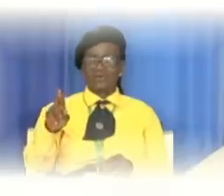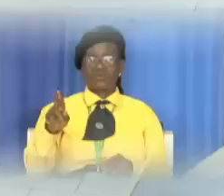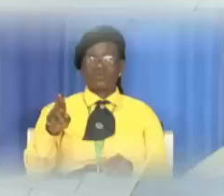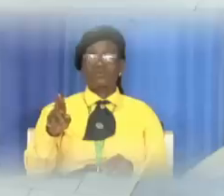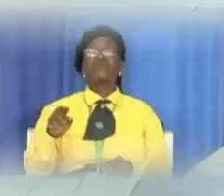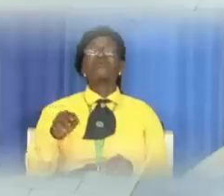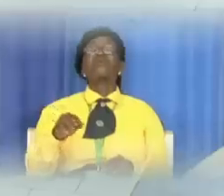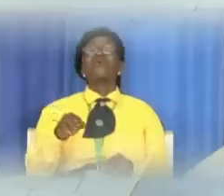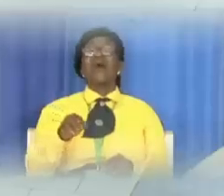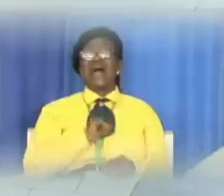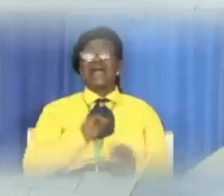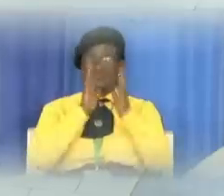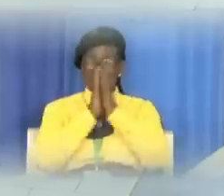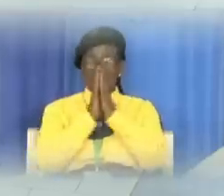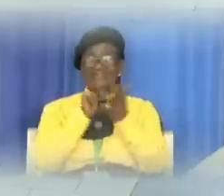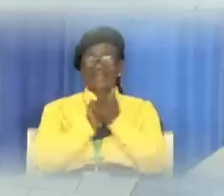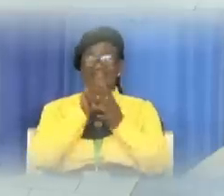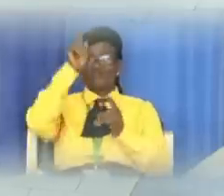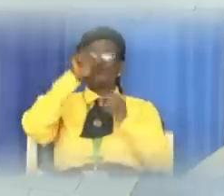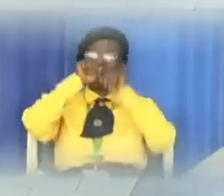You will cause them to prosper.